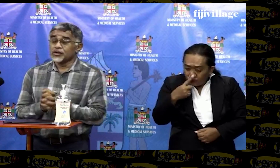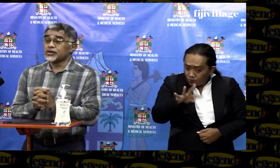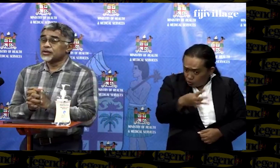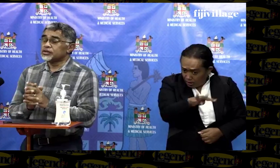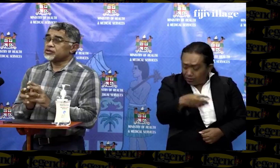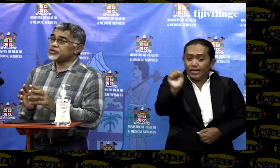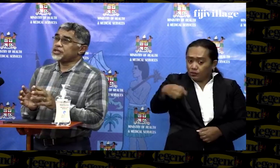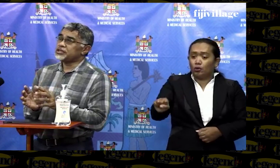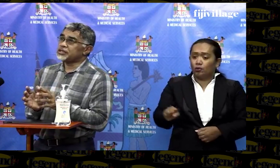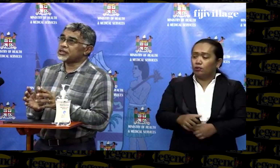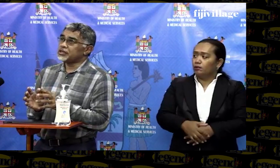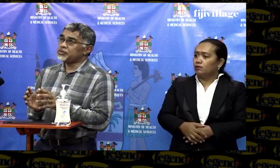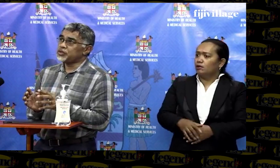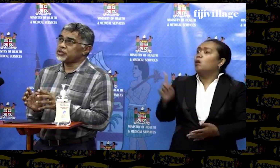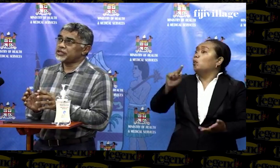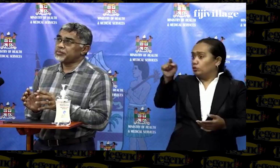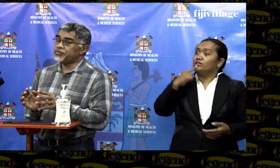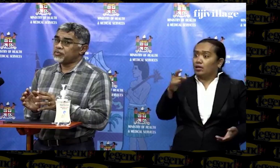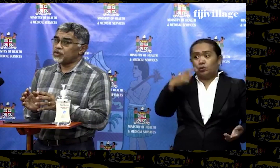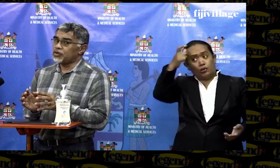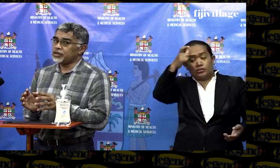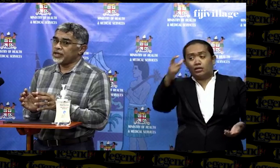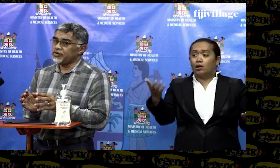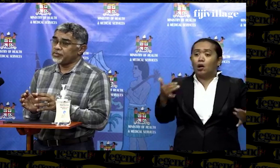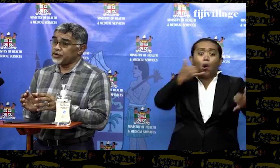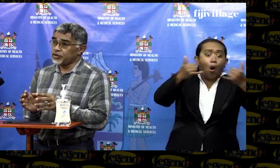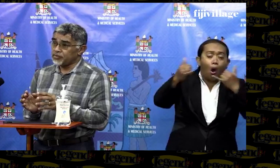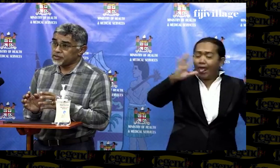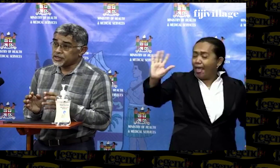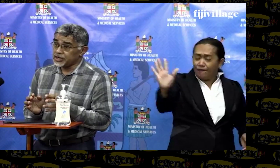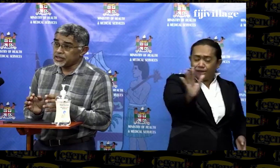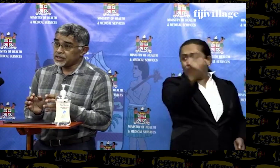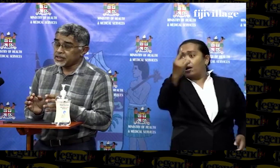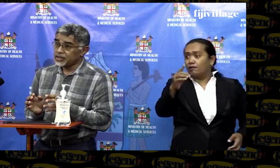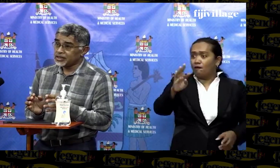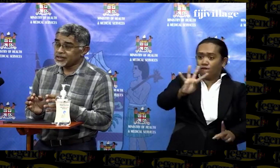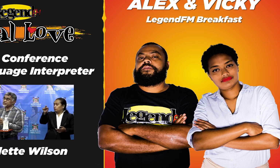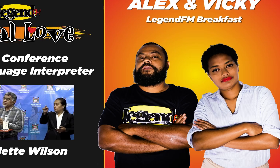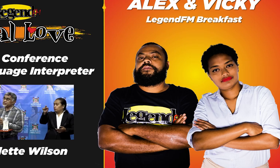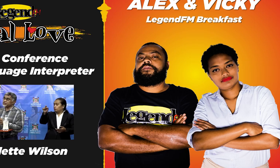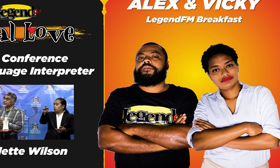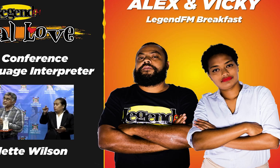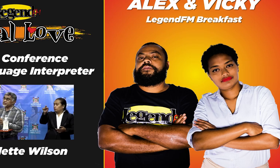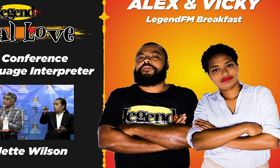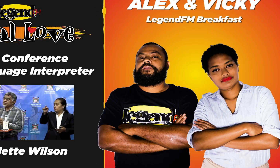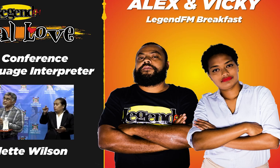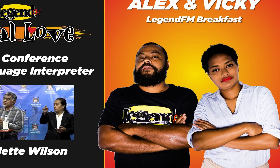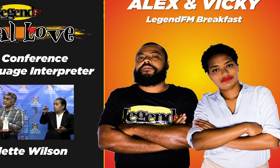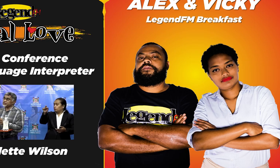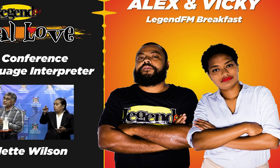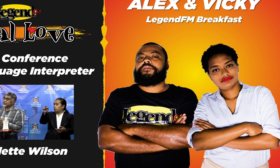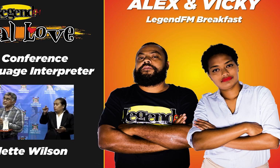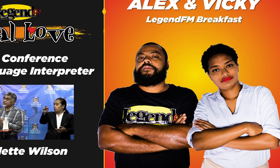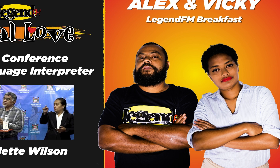a visual language. And we notice that when someone is speaking, your translation, if that's the correct